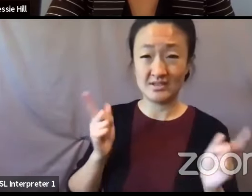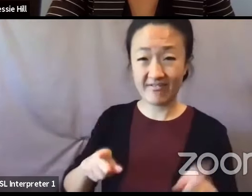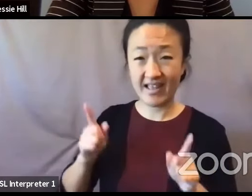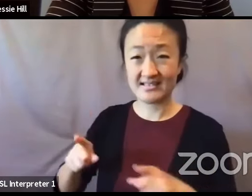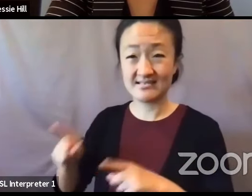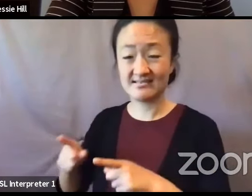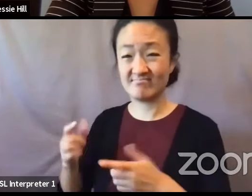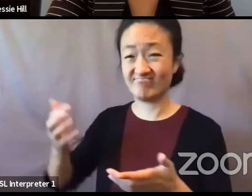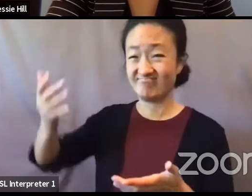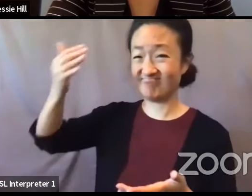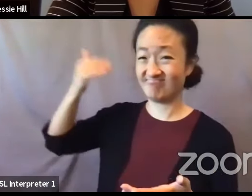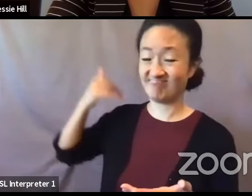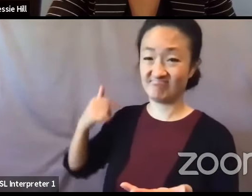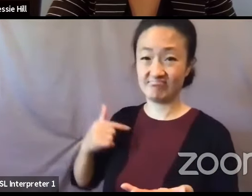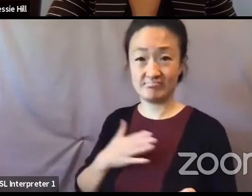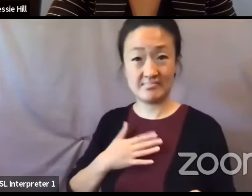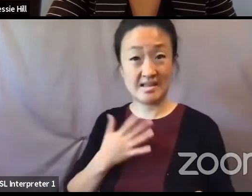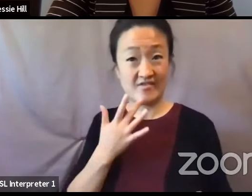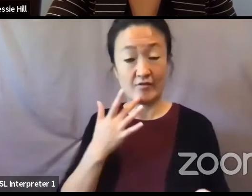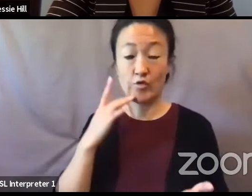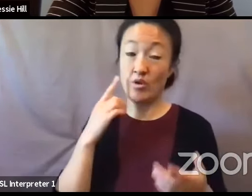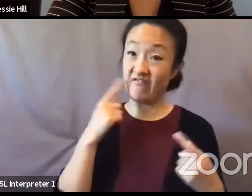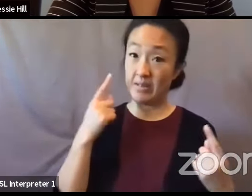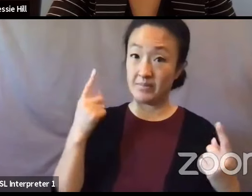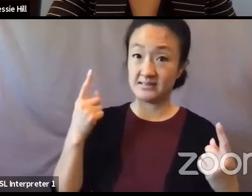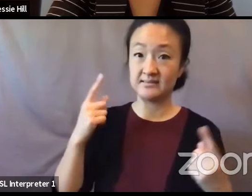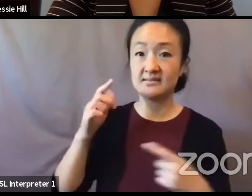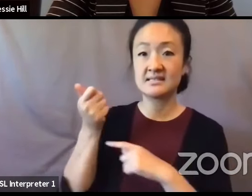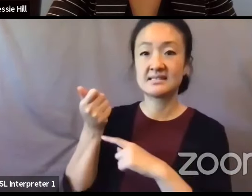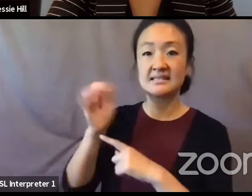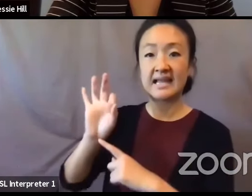know, my favorite or one of the most infamous is the